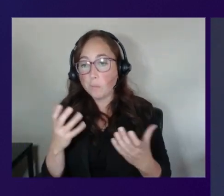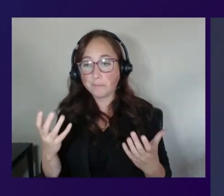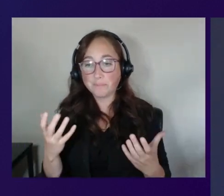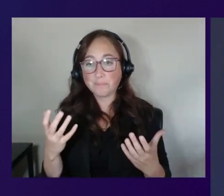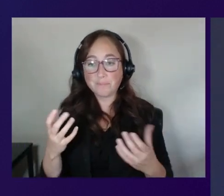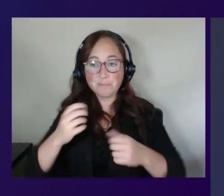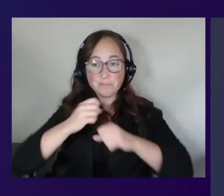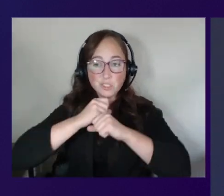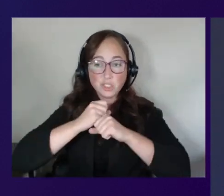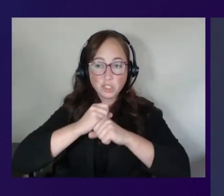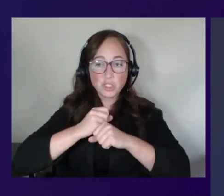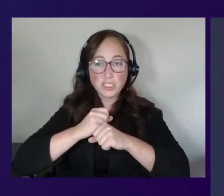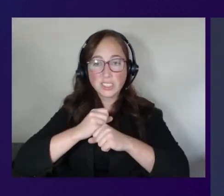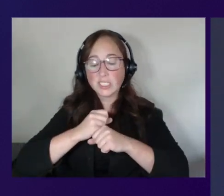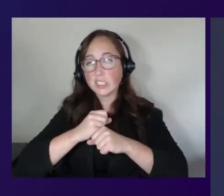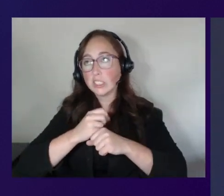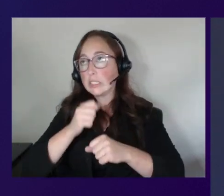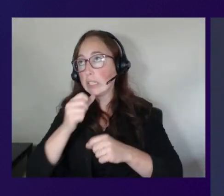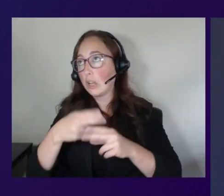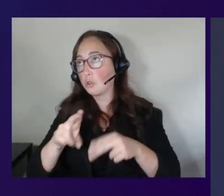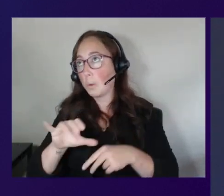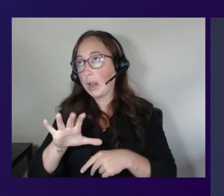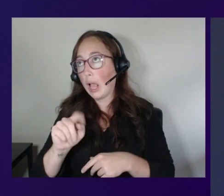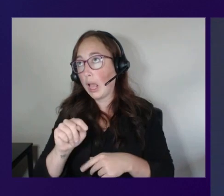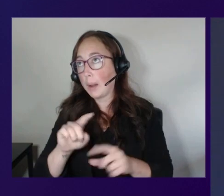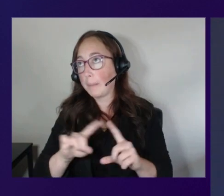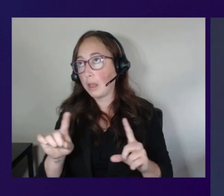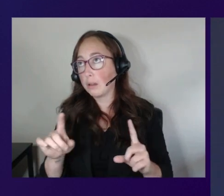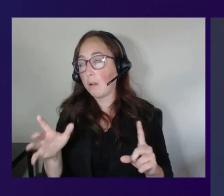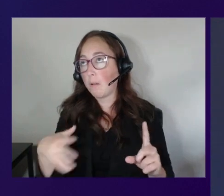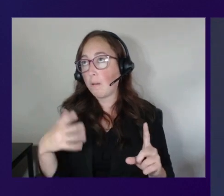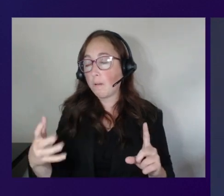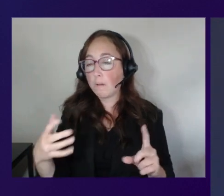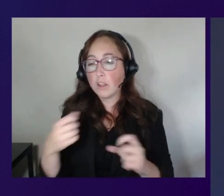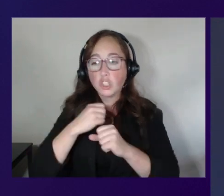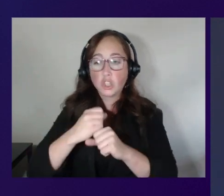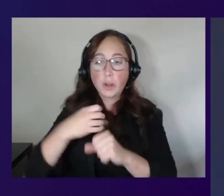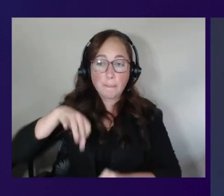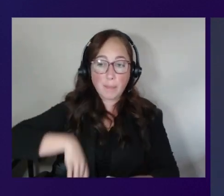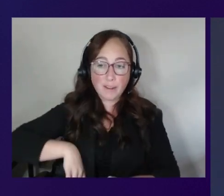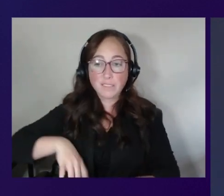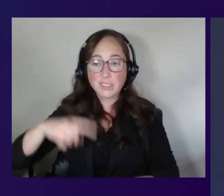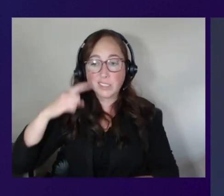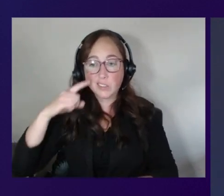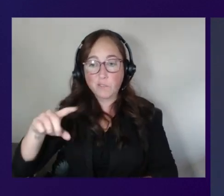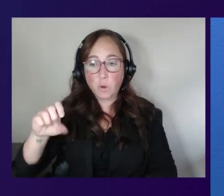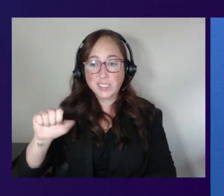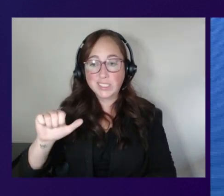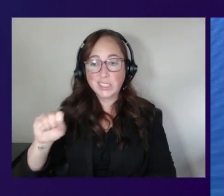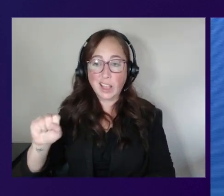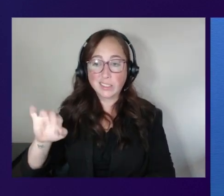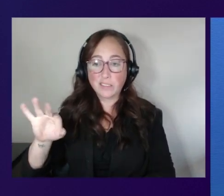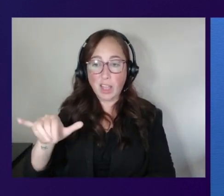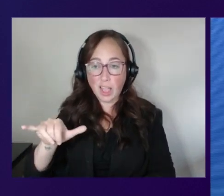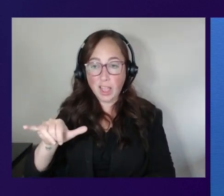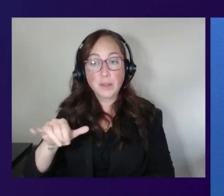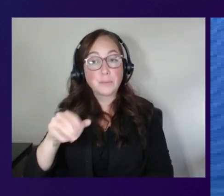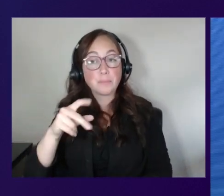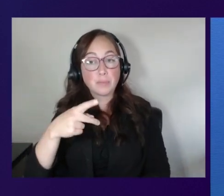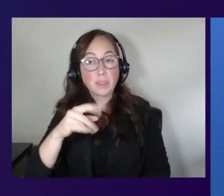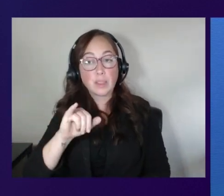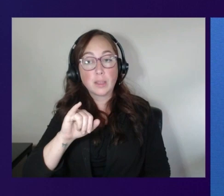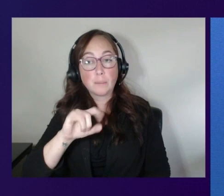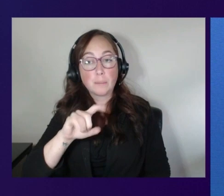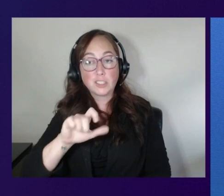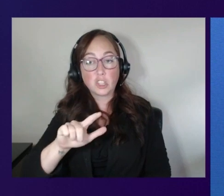security shortcuts, well, I shouldn't say shortcuts, security benefits to using SaaSifying. And that pixel stream that we are talking about is